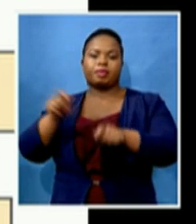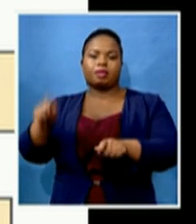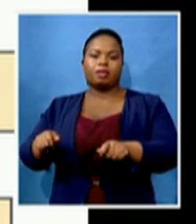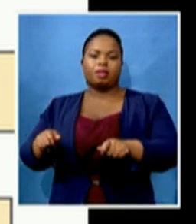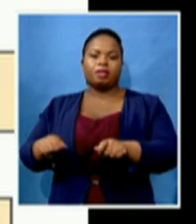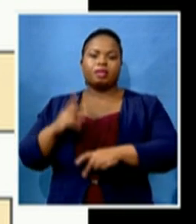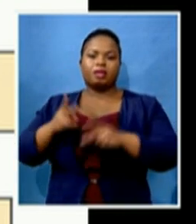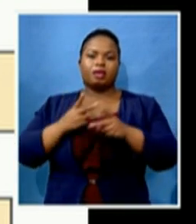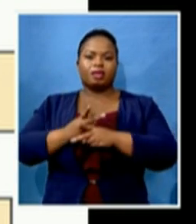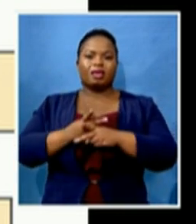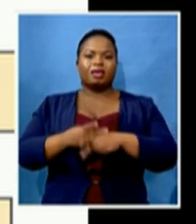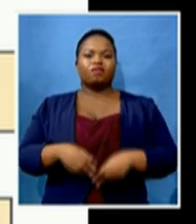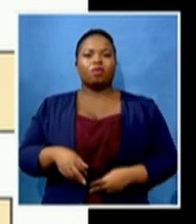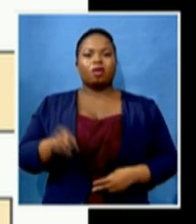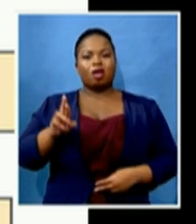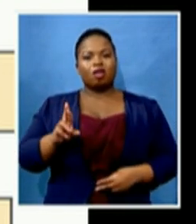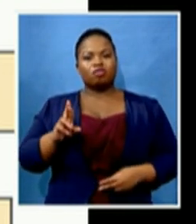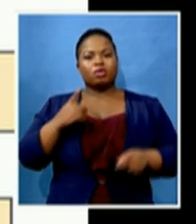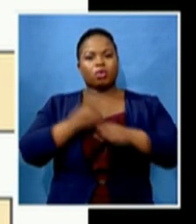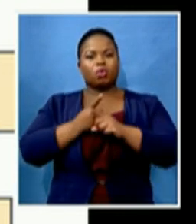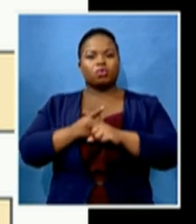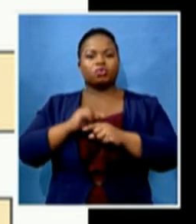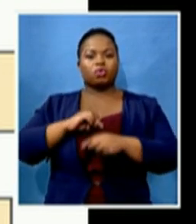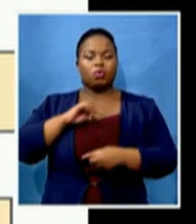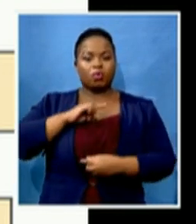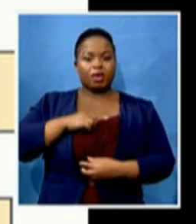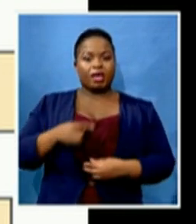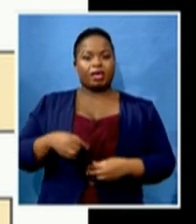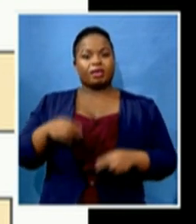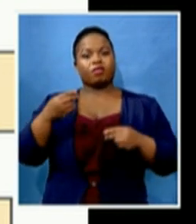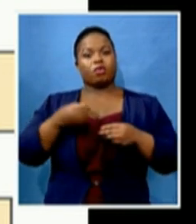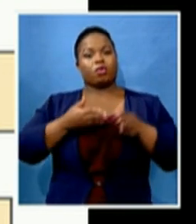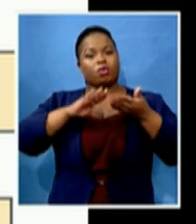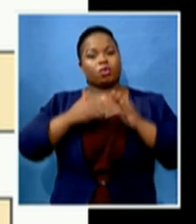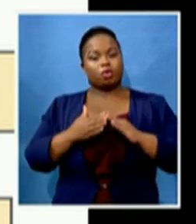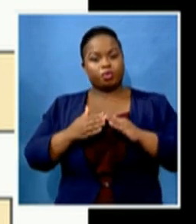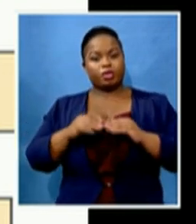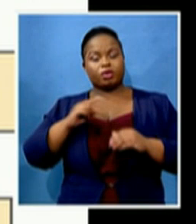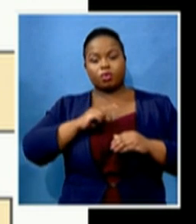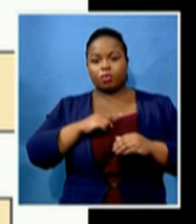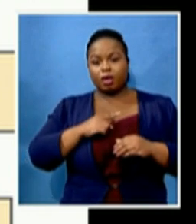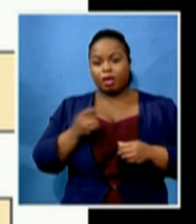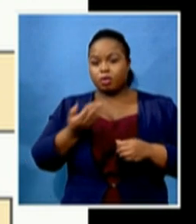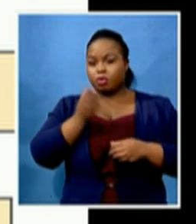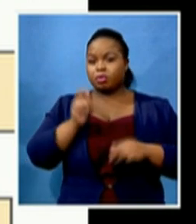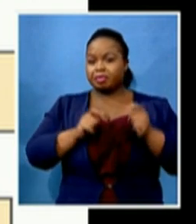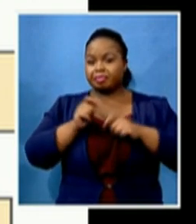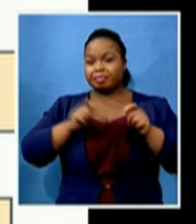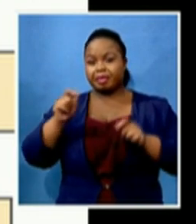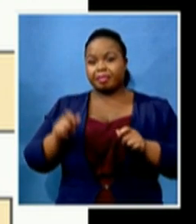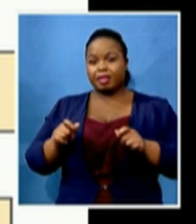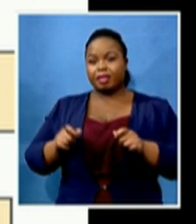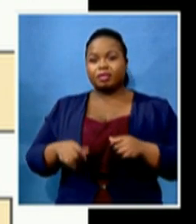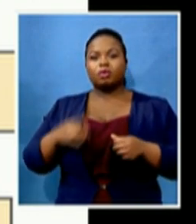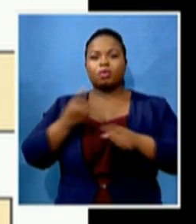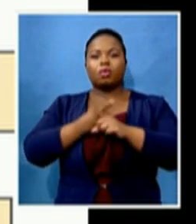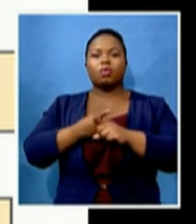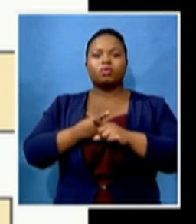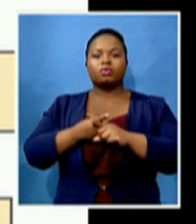immunity. Because those folks are going to pass the virus to other people, we see basically an